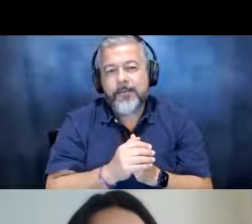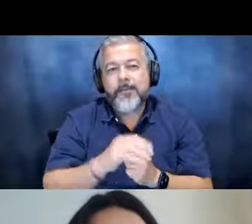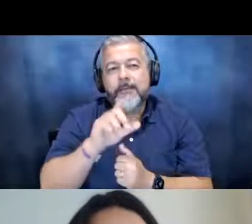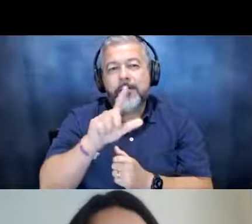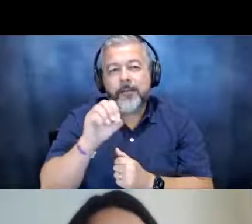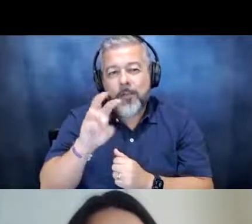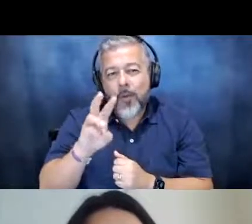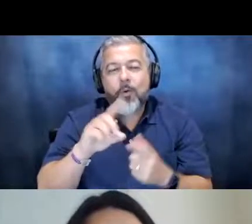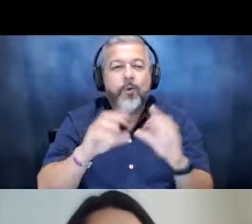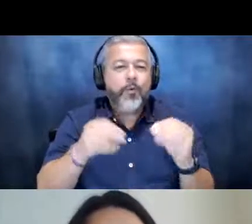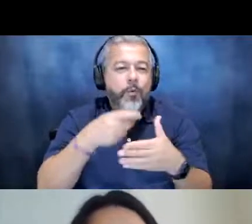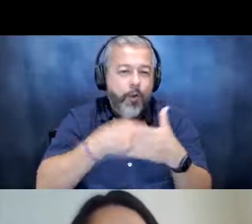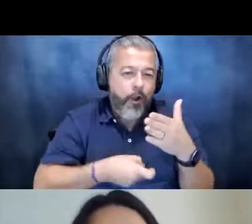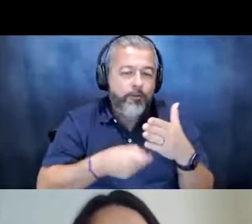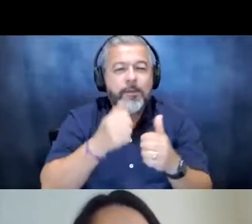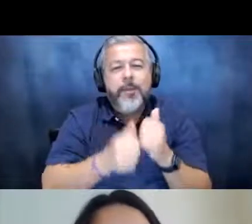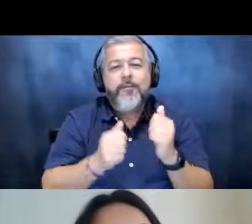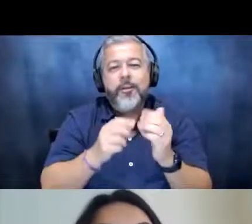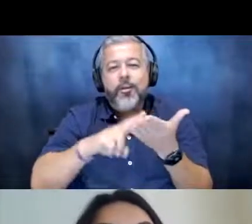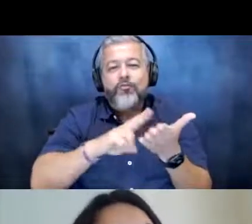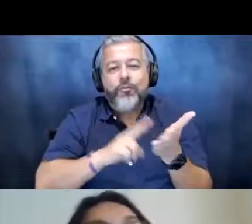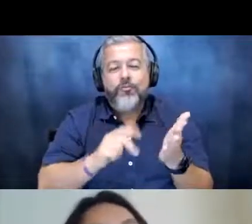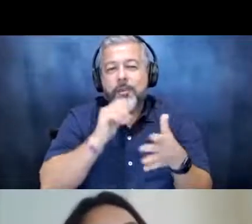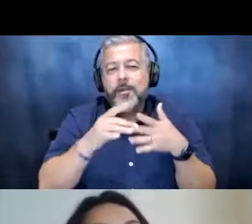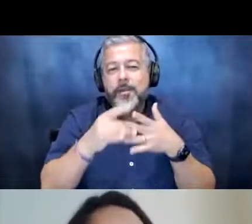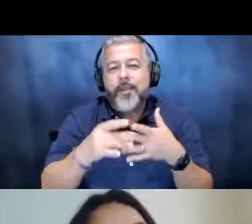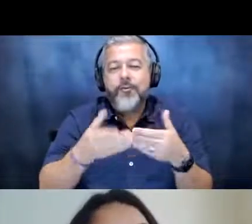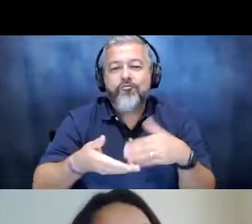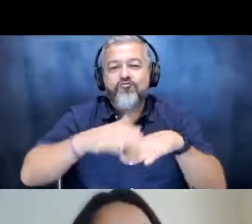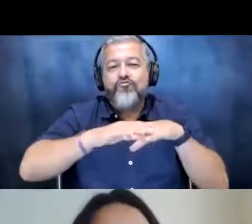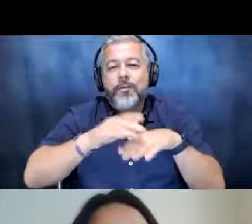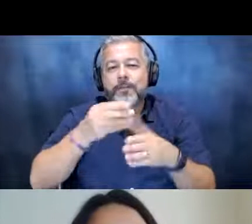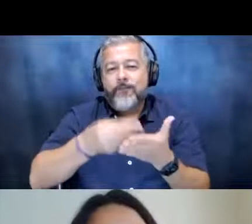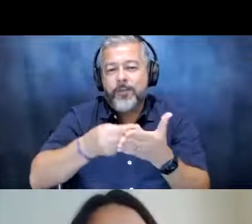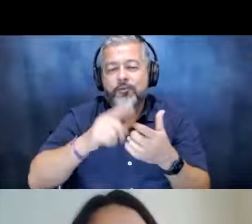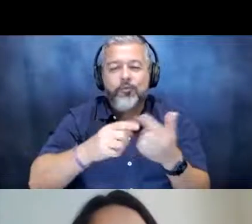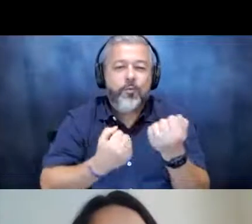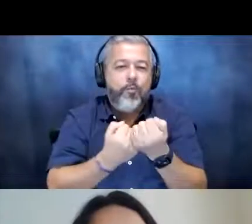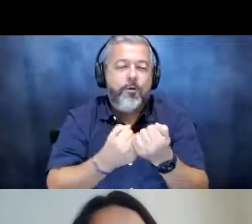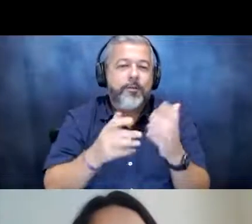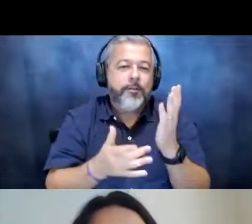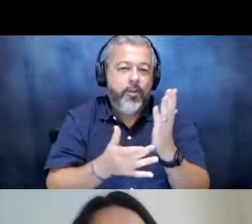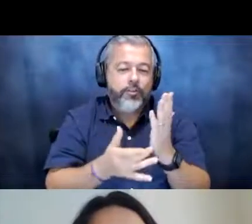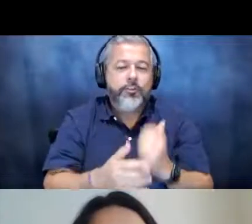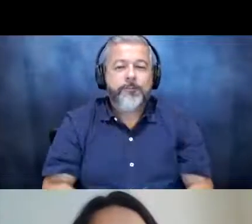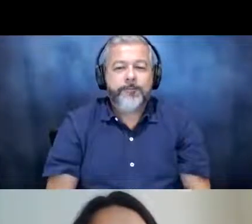cost, so every contractor is not guiding or raising funds to support technology.